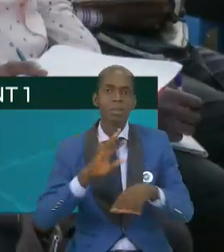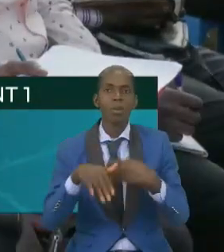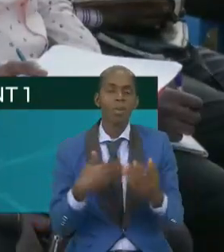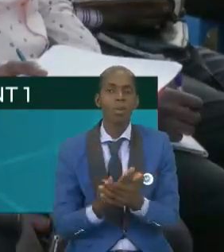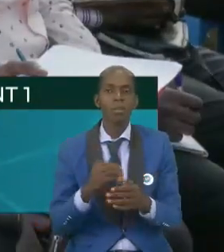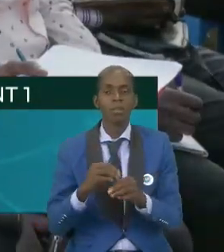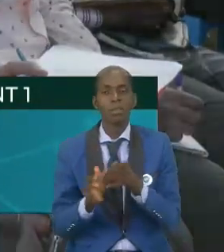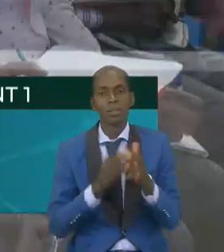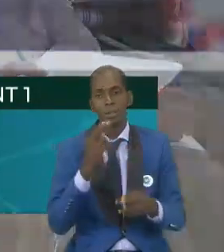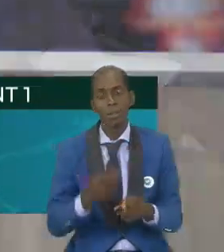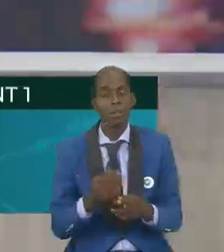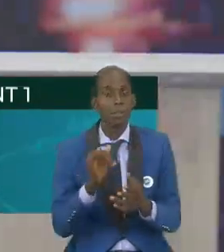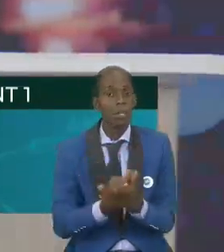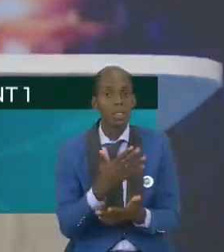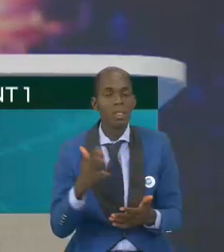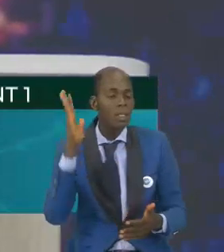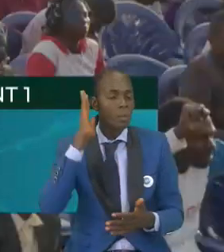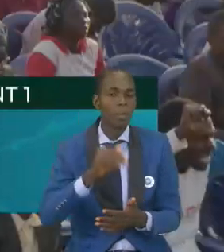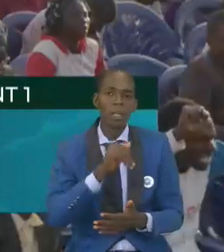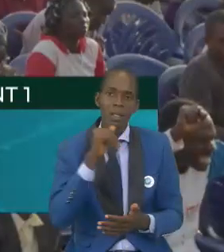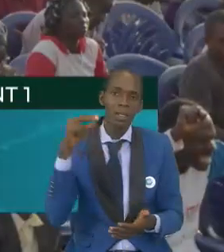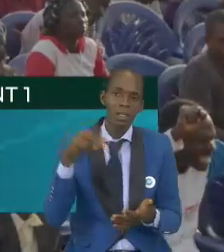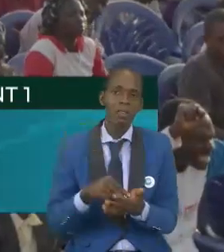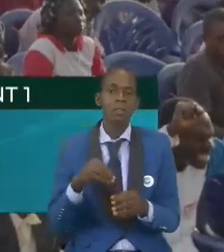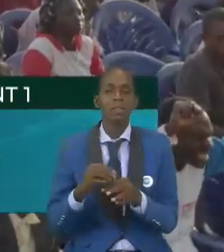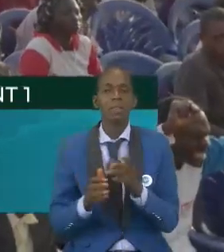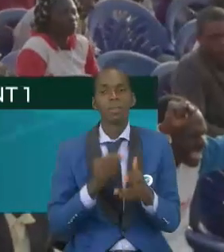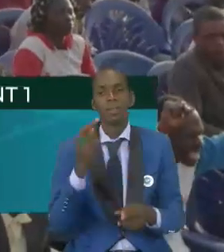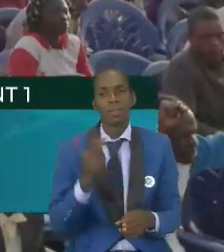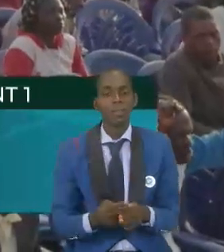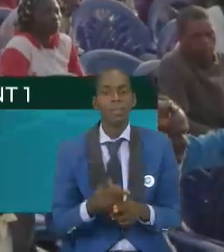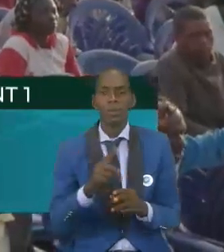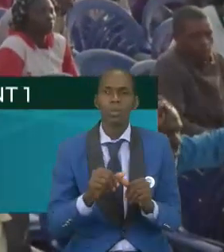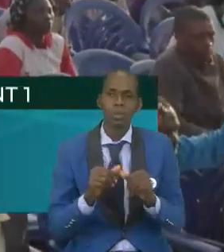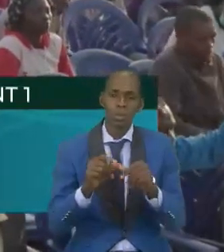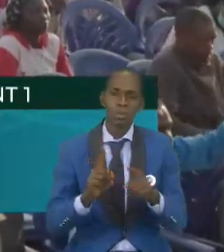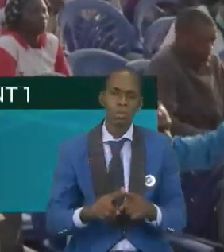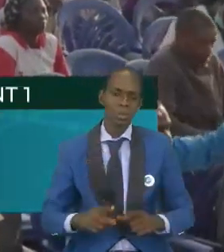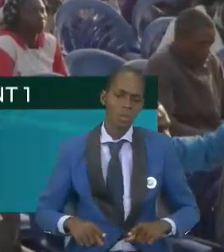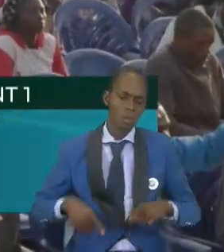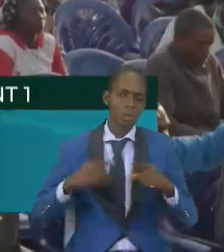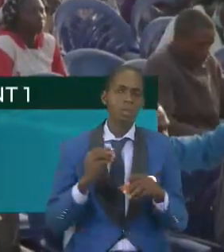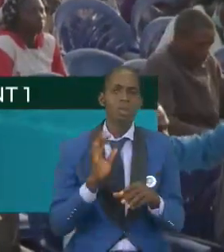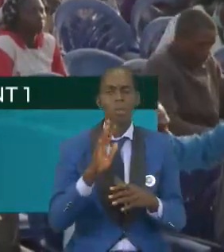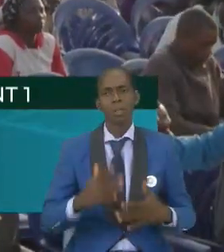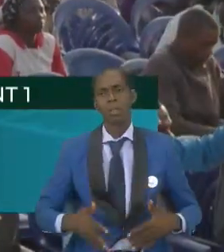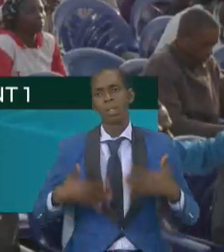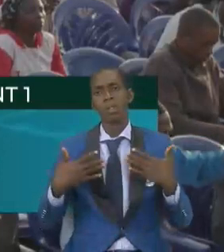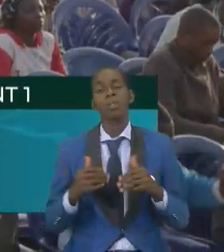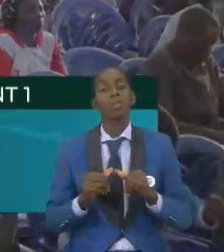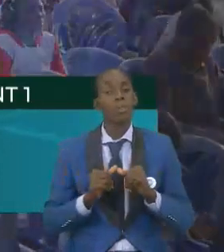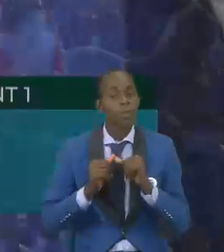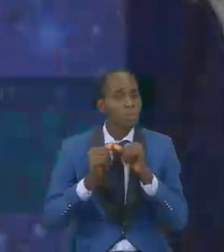That thing cannot stand. Keep on living your life. Keep on in transparent